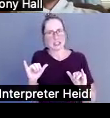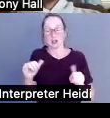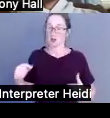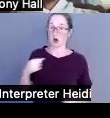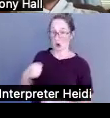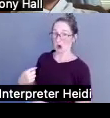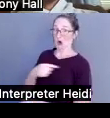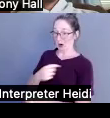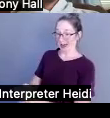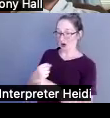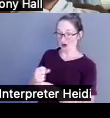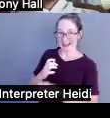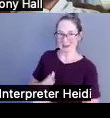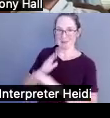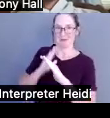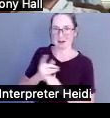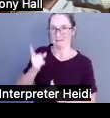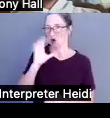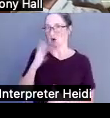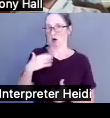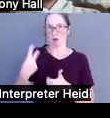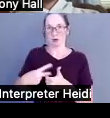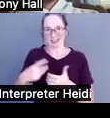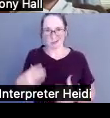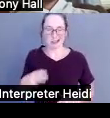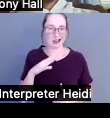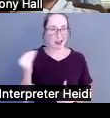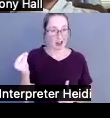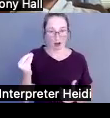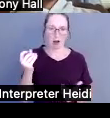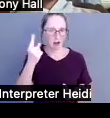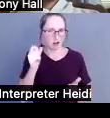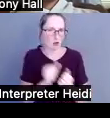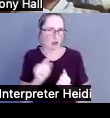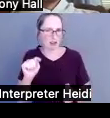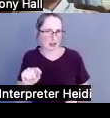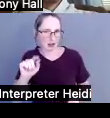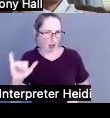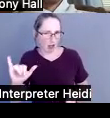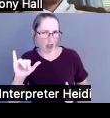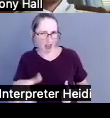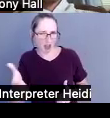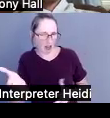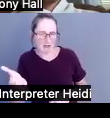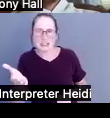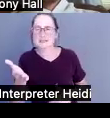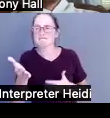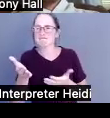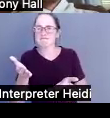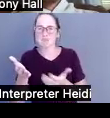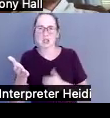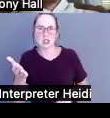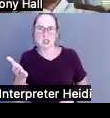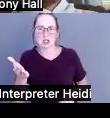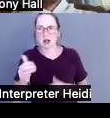we create the barrier for our participants. And so with that, TL, how have